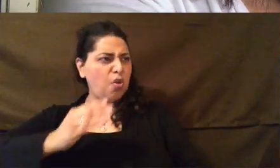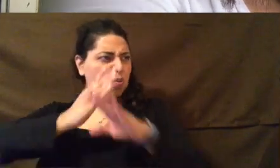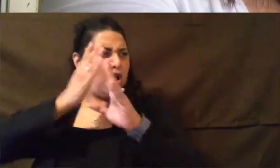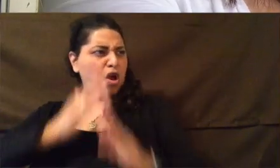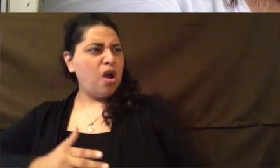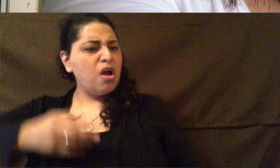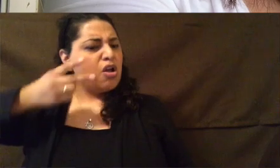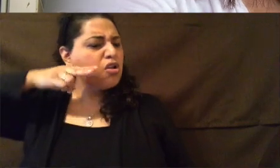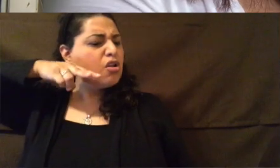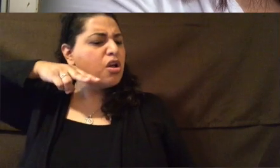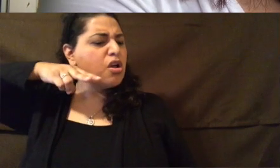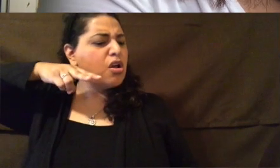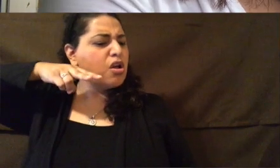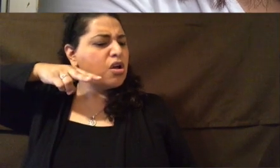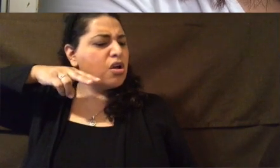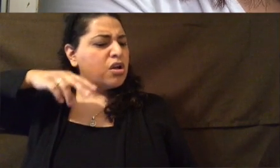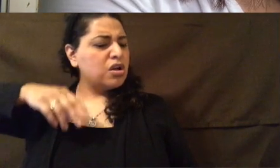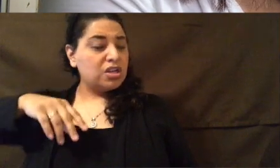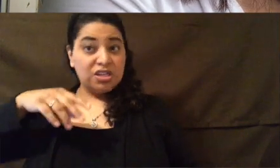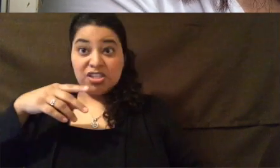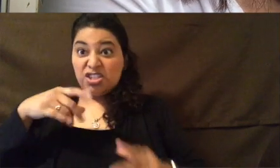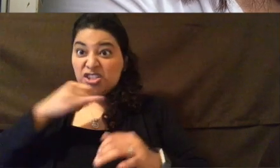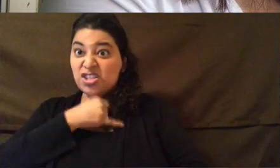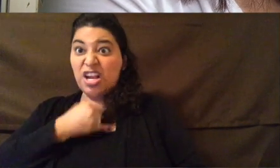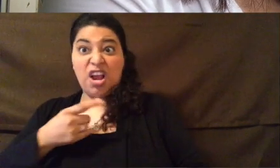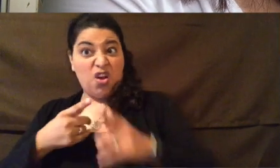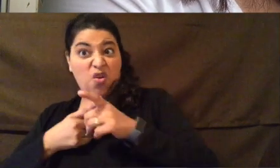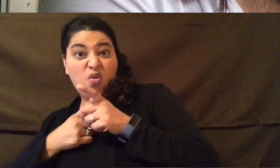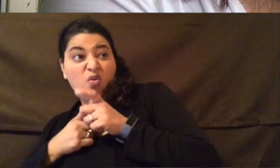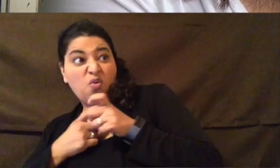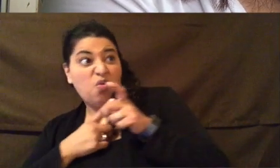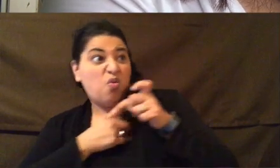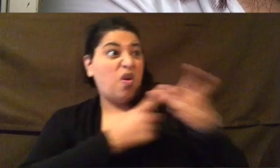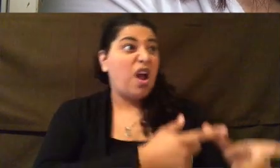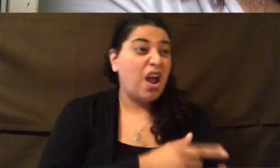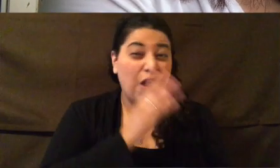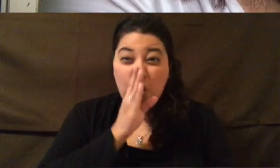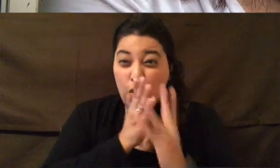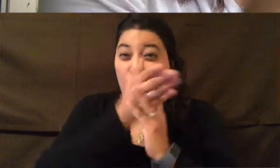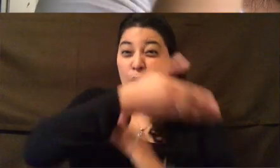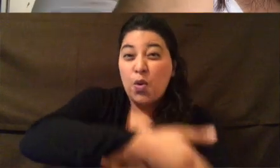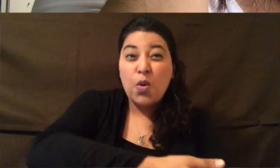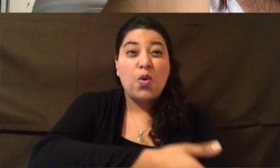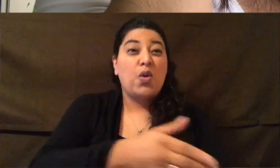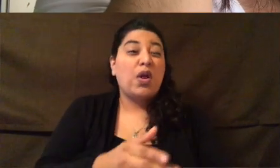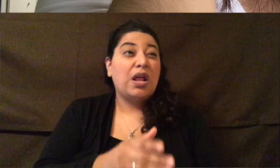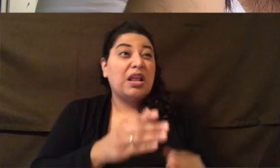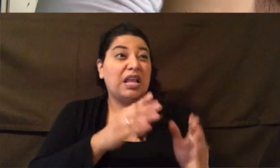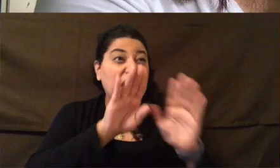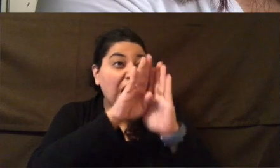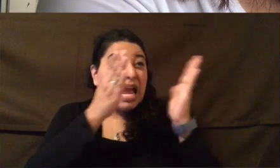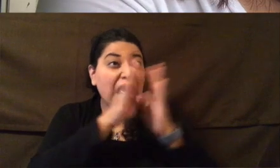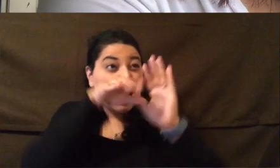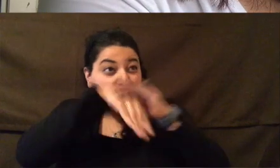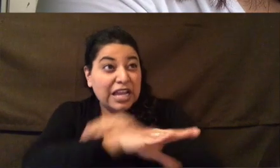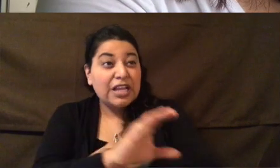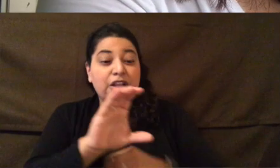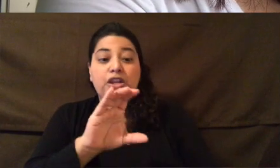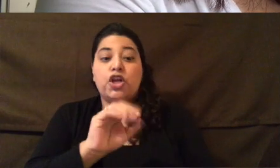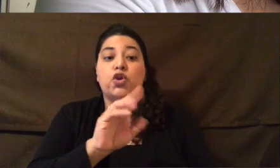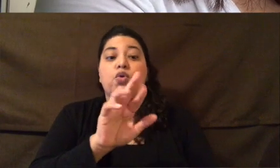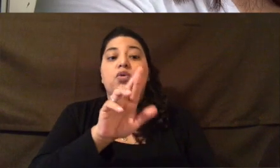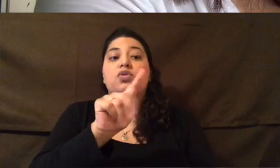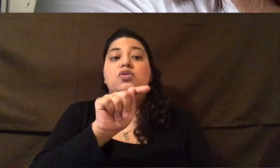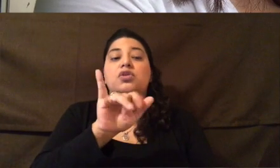castle wall was looking down. Jack dashed across the bridge. He ran through the castle gate and into the courtyard. From